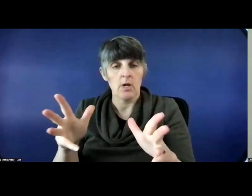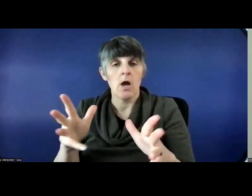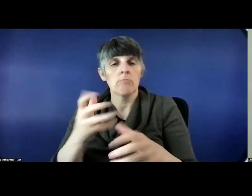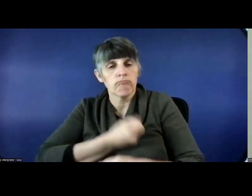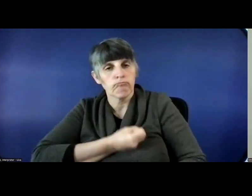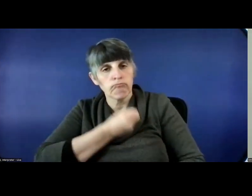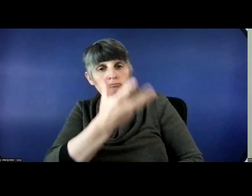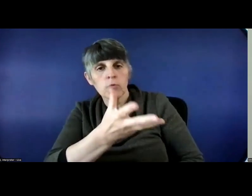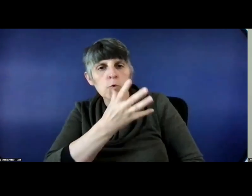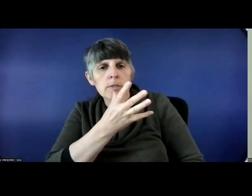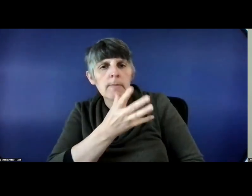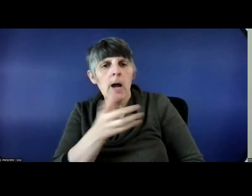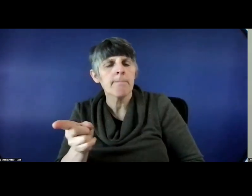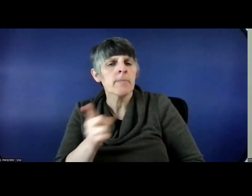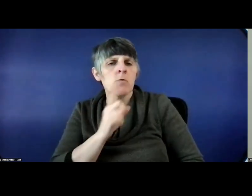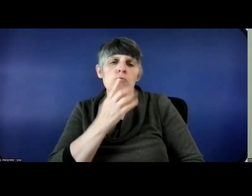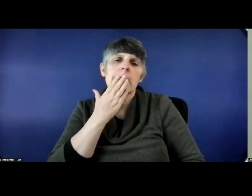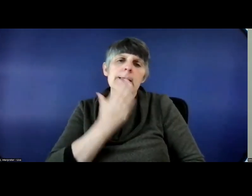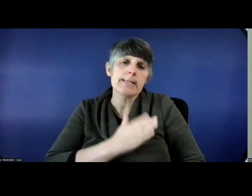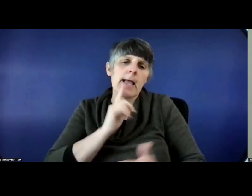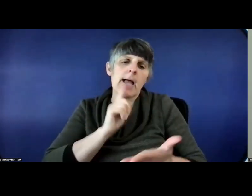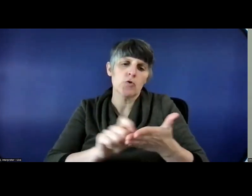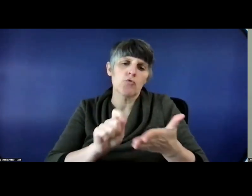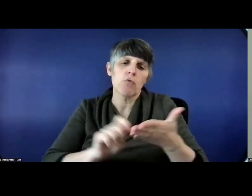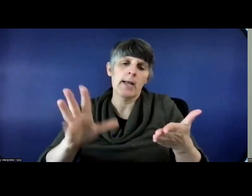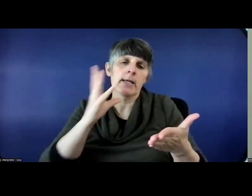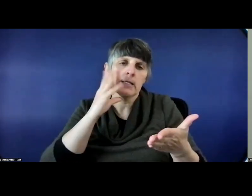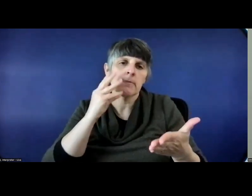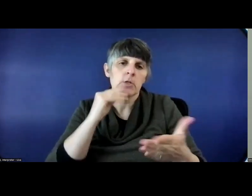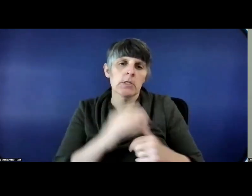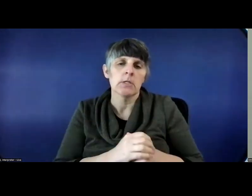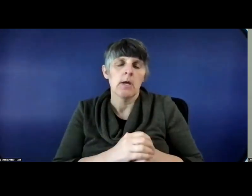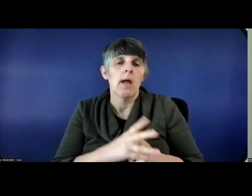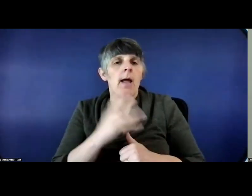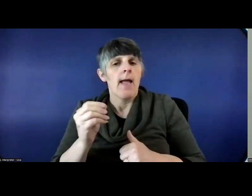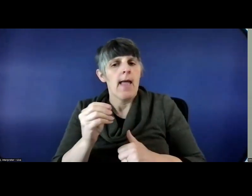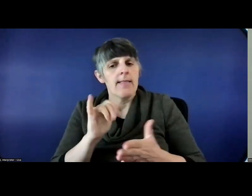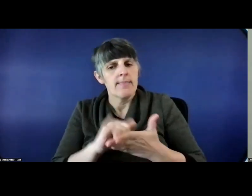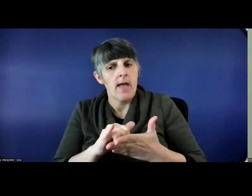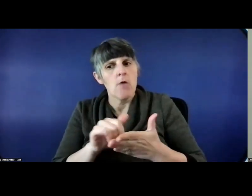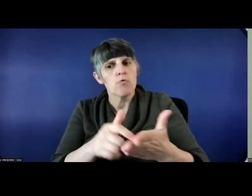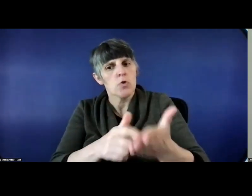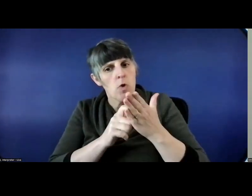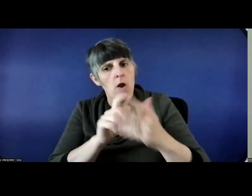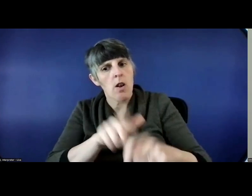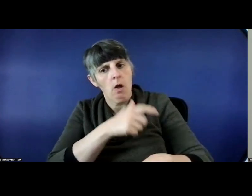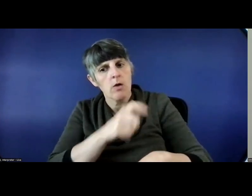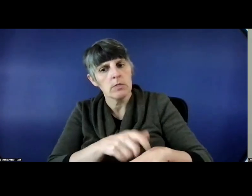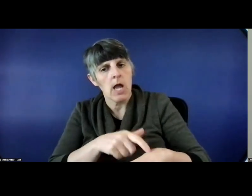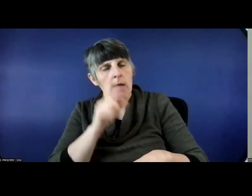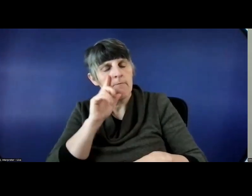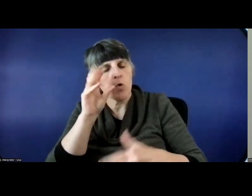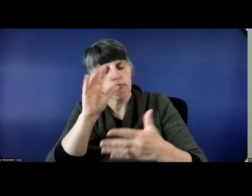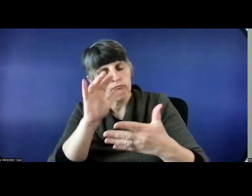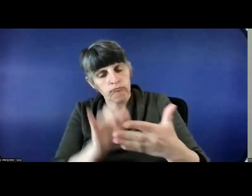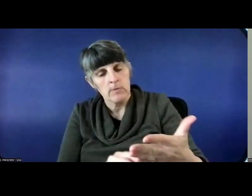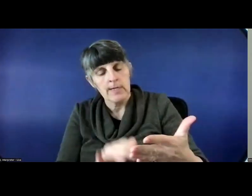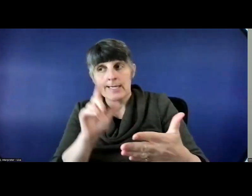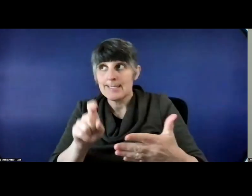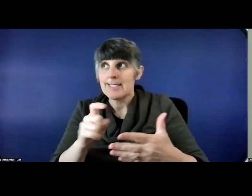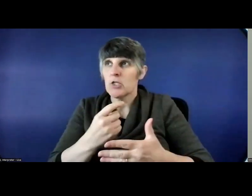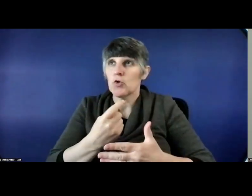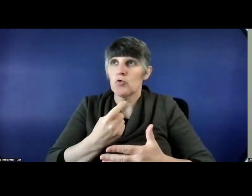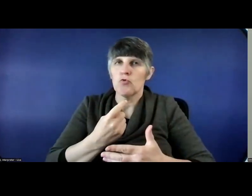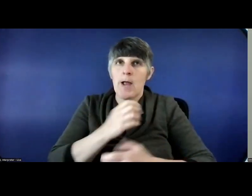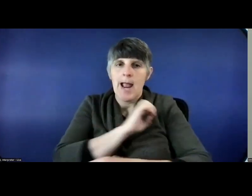his mom that it made him really sad to write about his experiences and that it took him a while to do so because he needed to store up